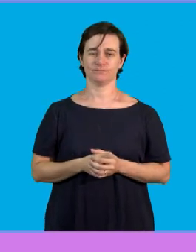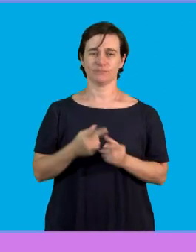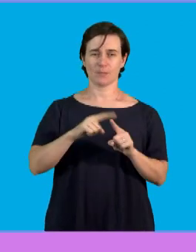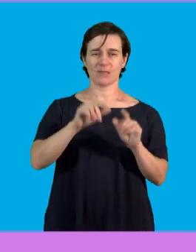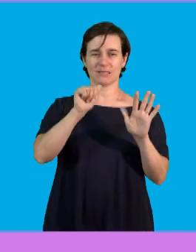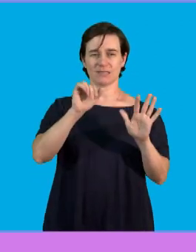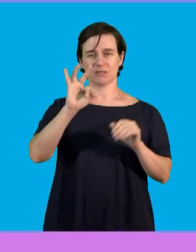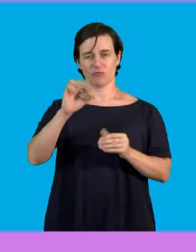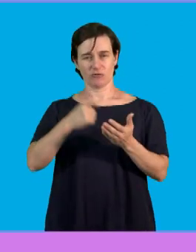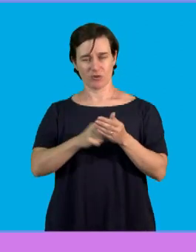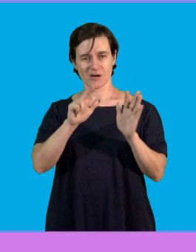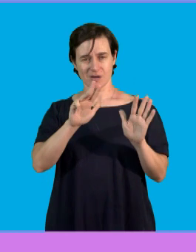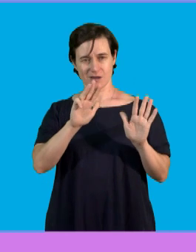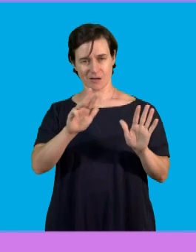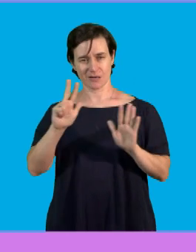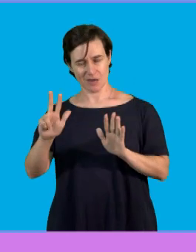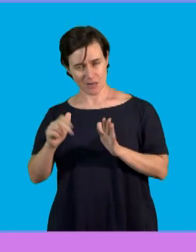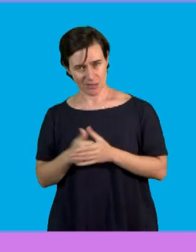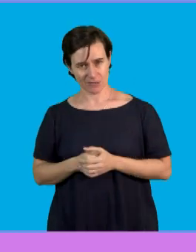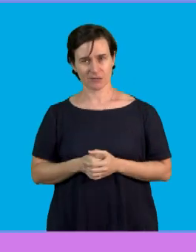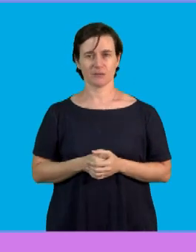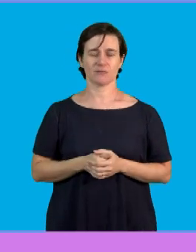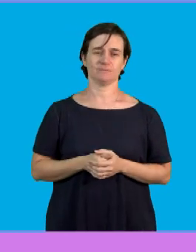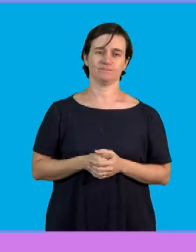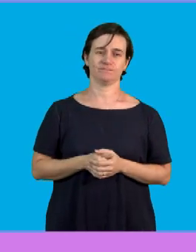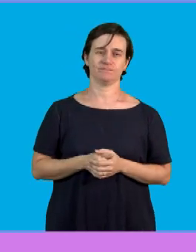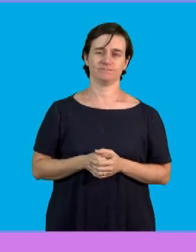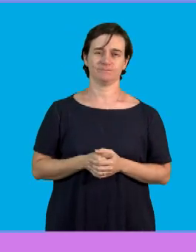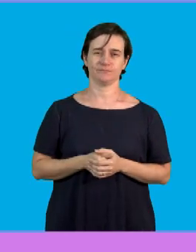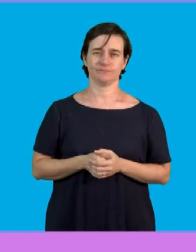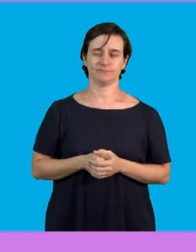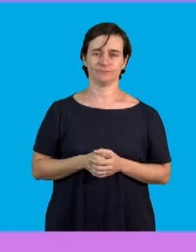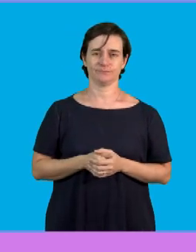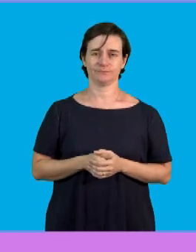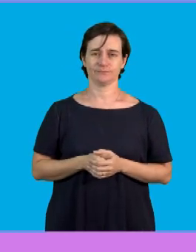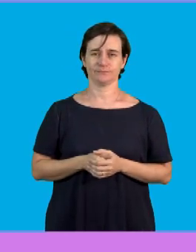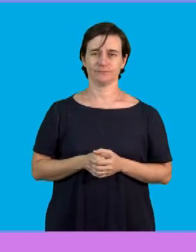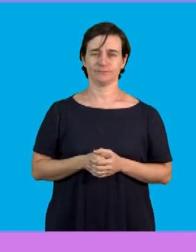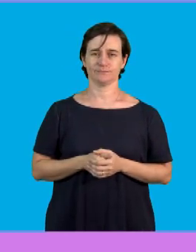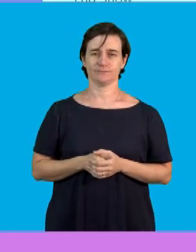63 rand 98, 3.